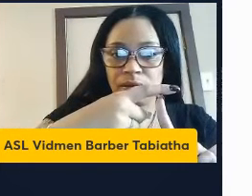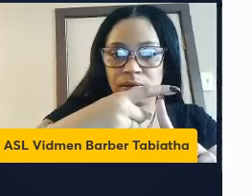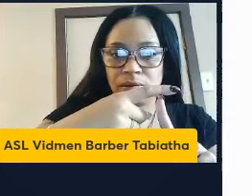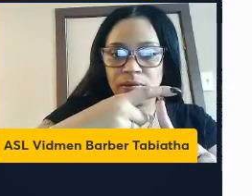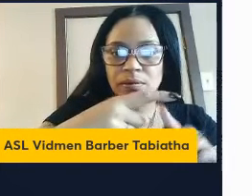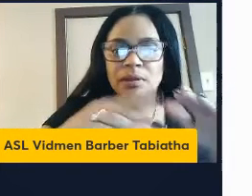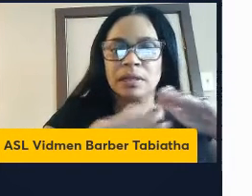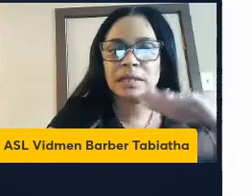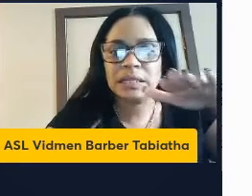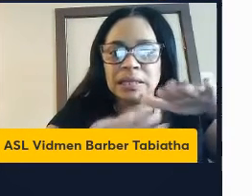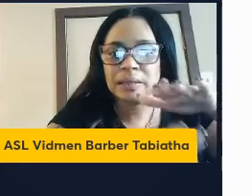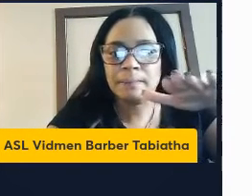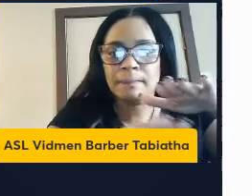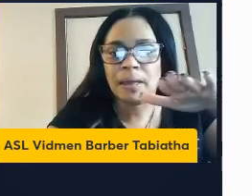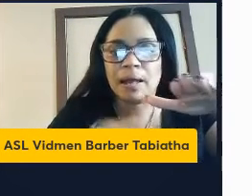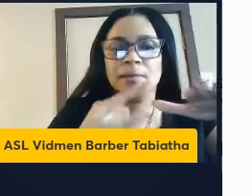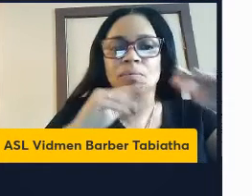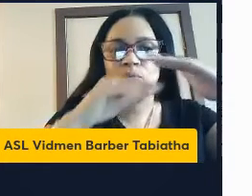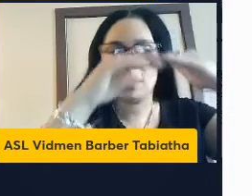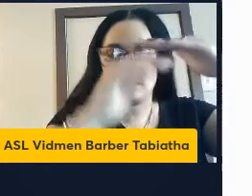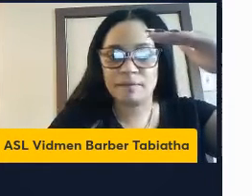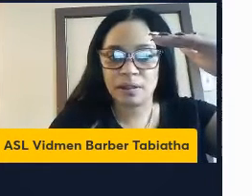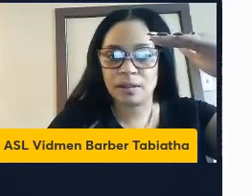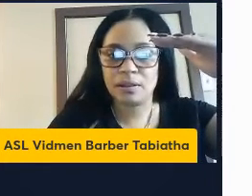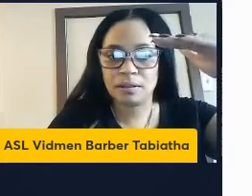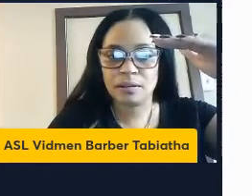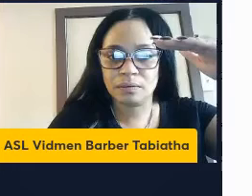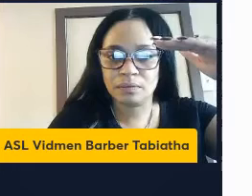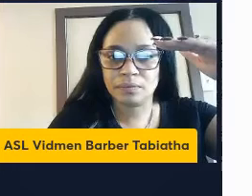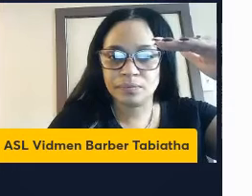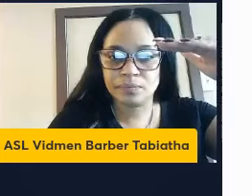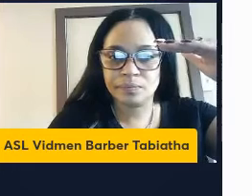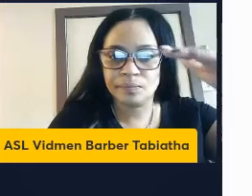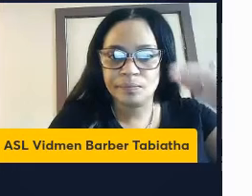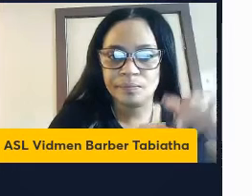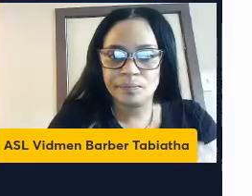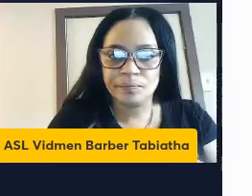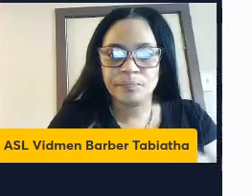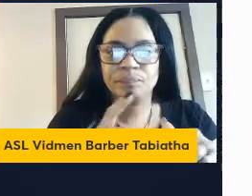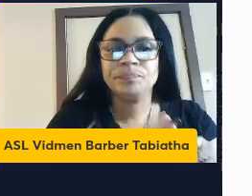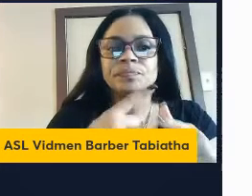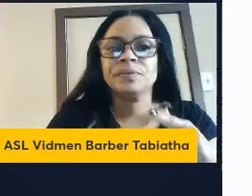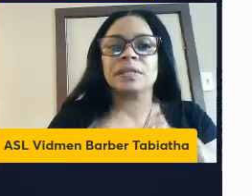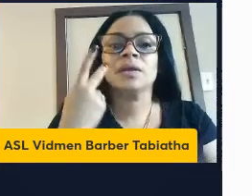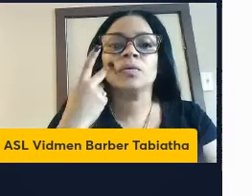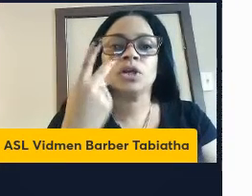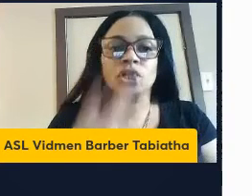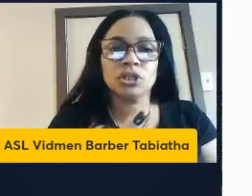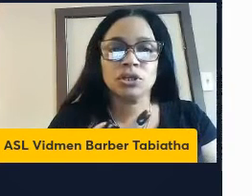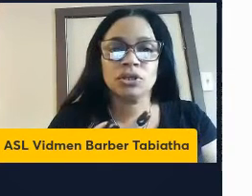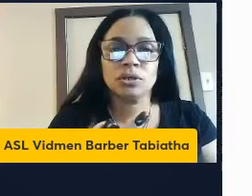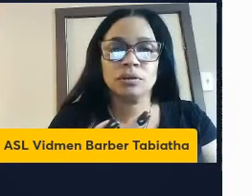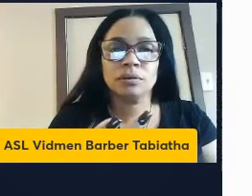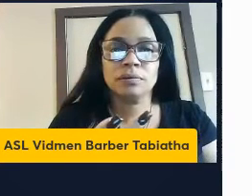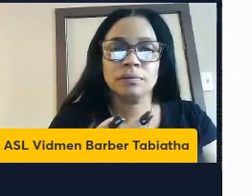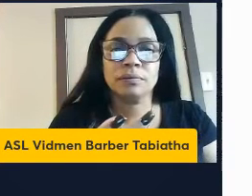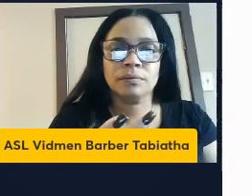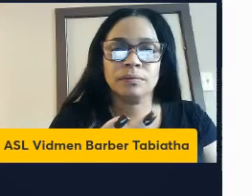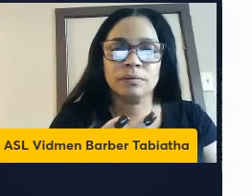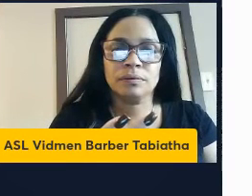the protein metabolism, as well as cell communication proteins. Then when we looked at the construct involving